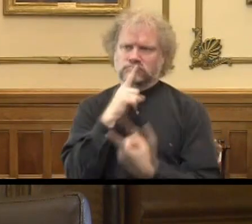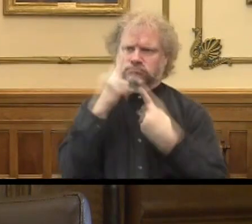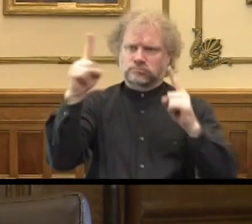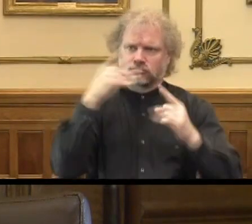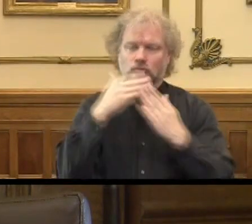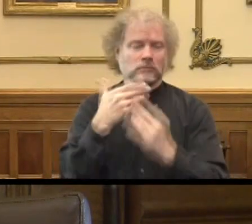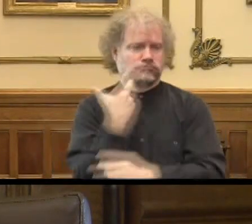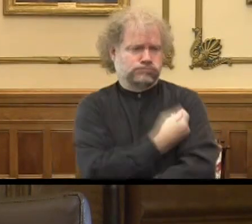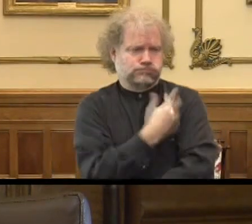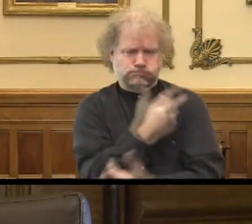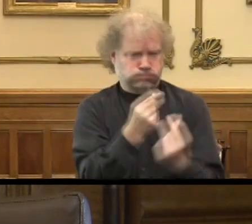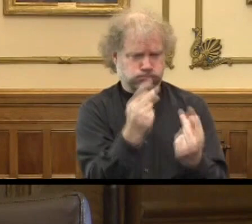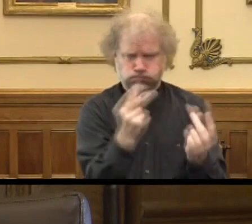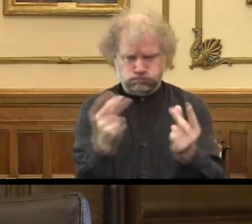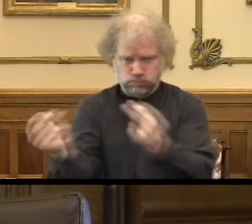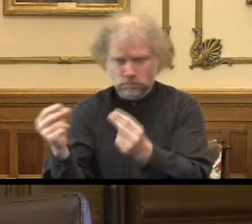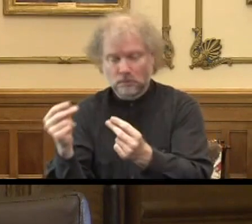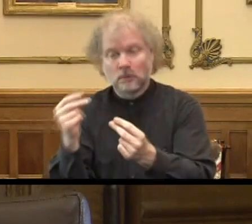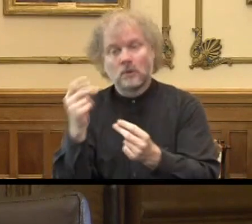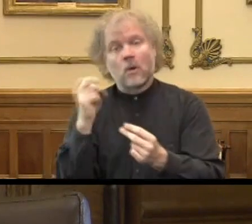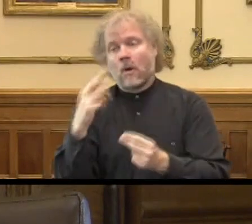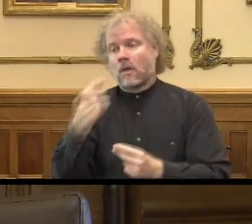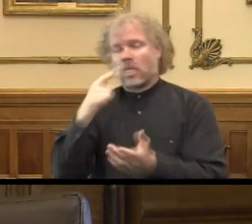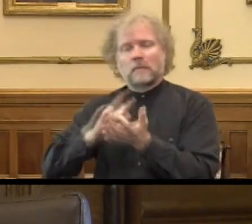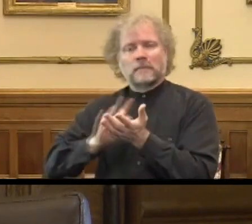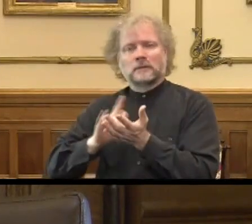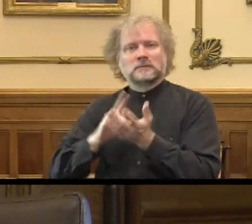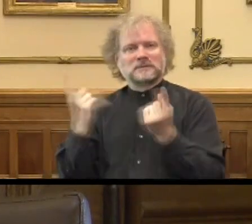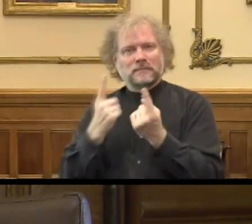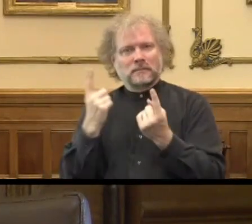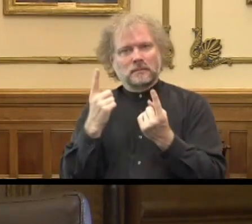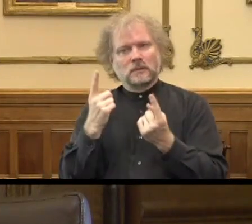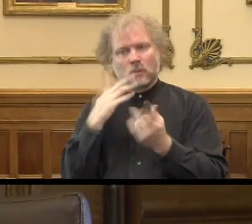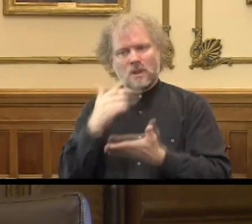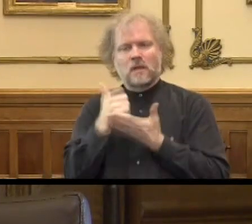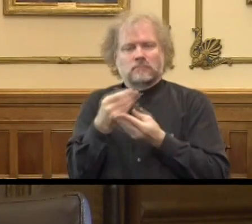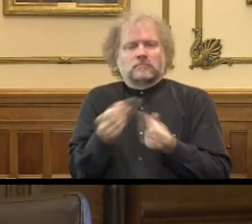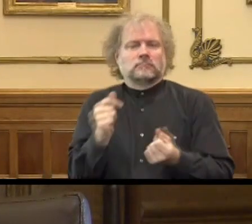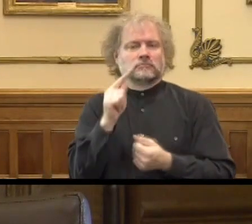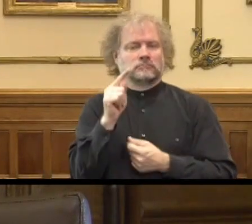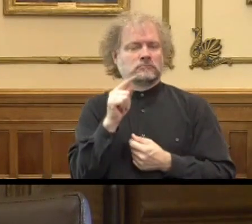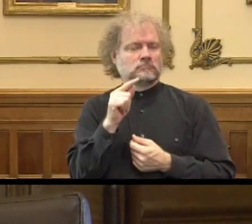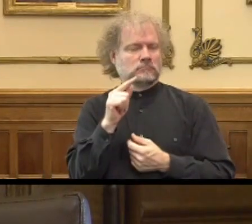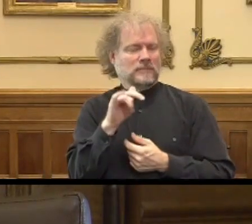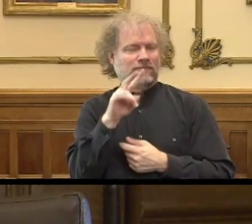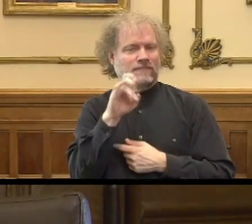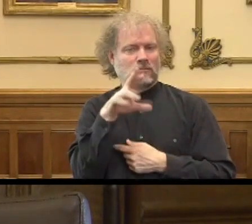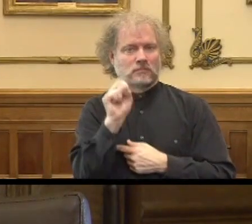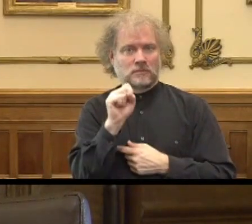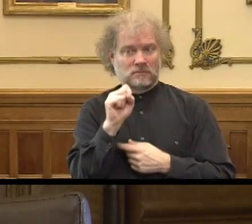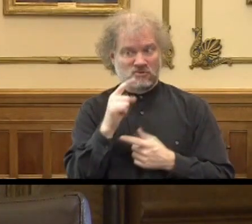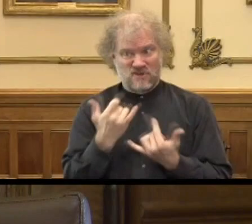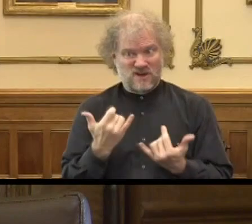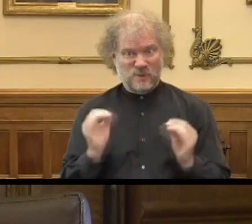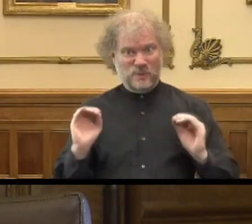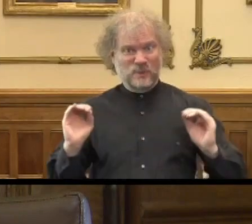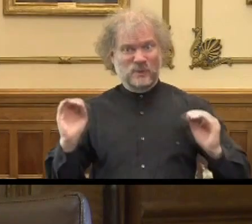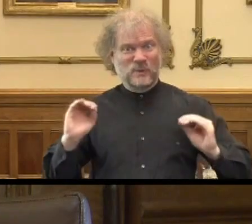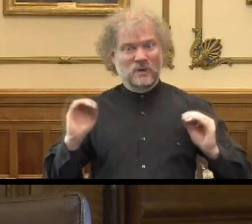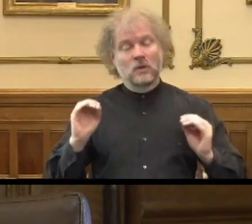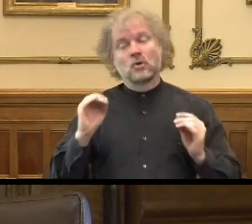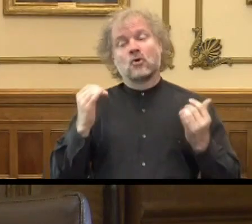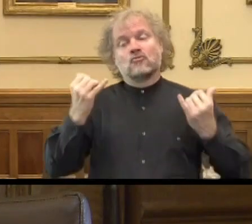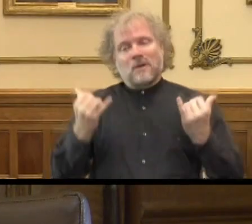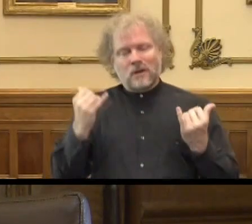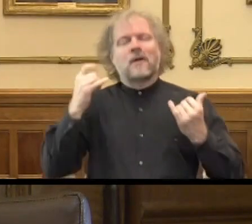are vaccinated. Or medications that we could potentially treat this virus with. And we don't have either right now, so for right now,